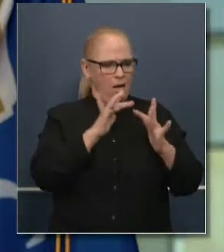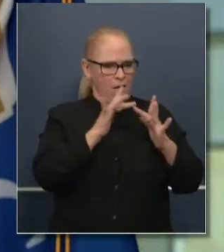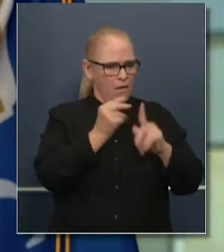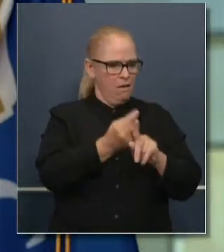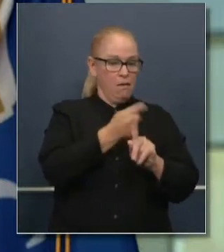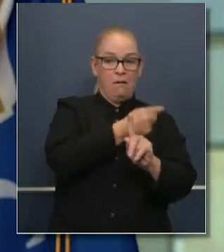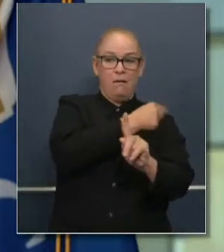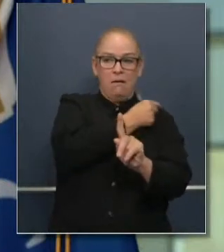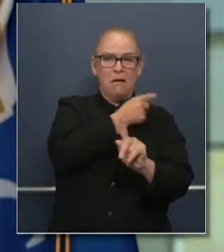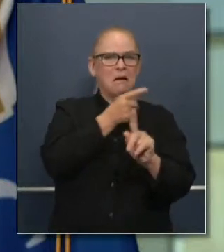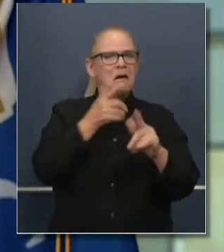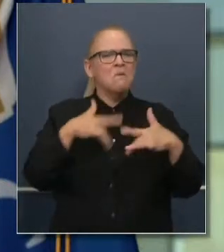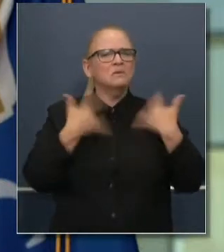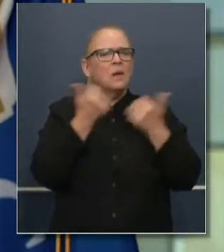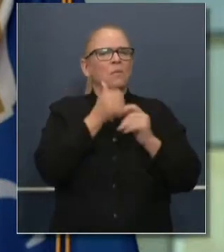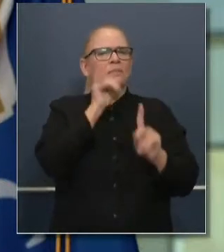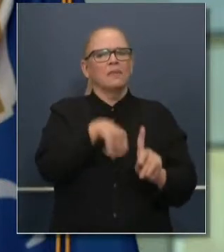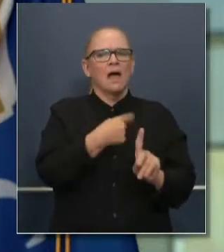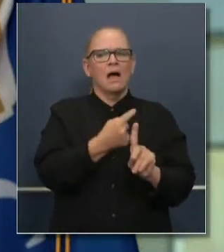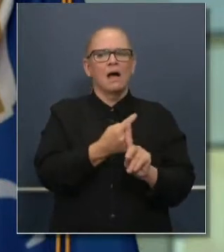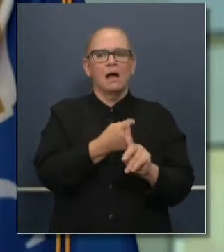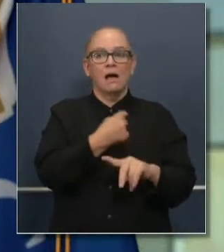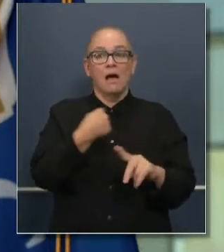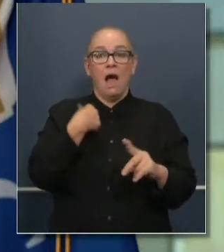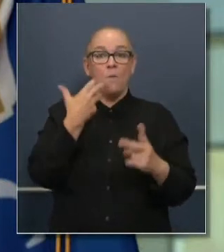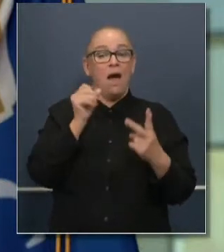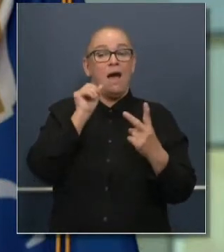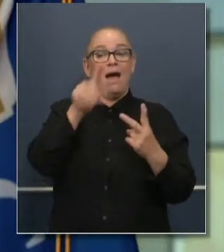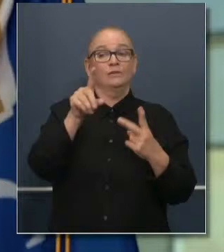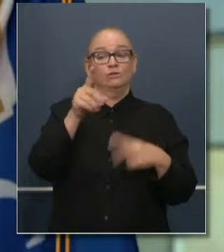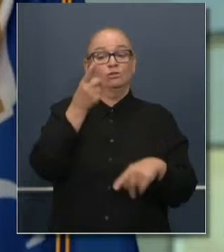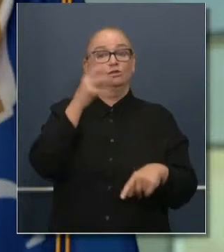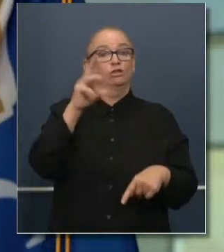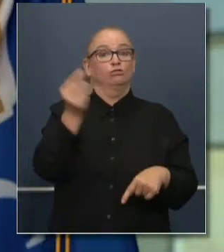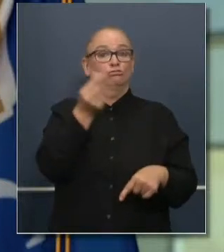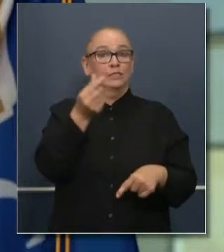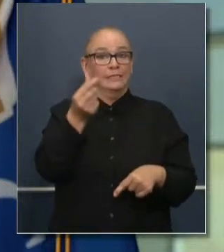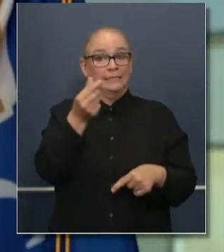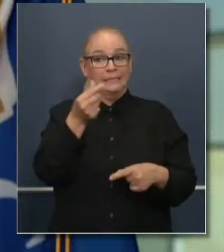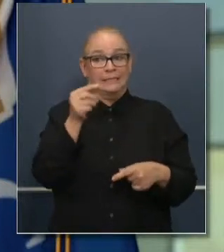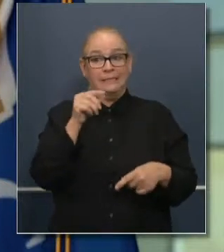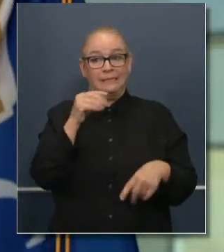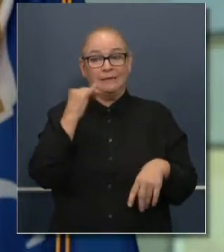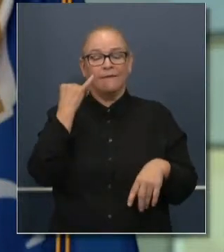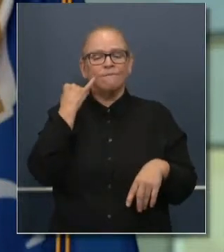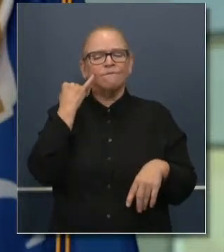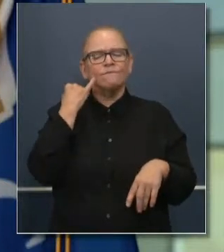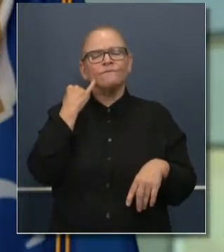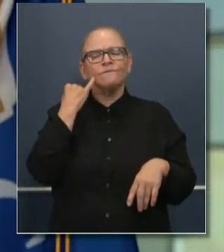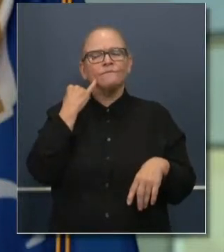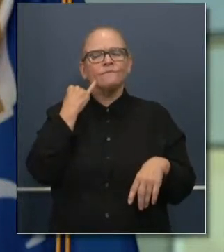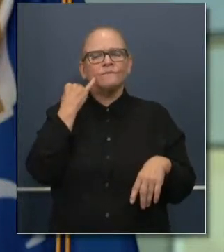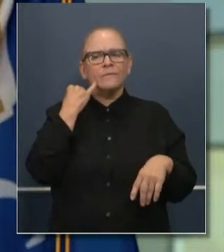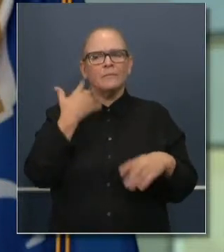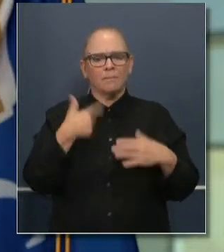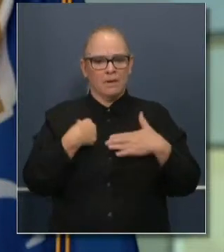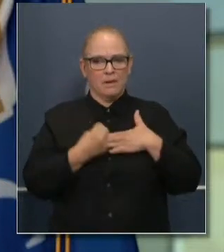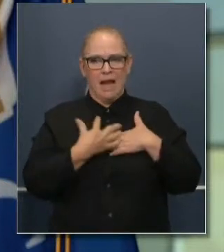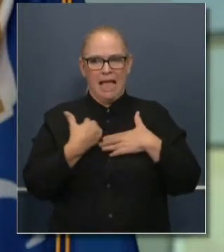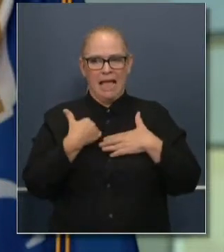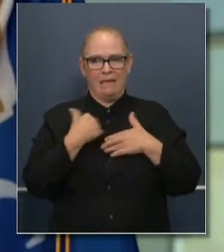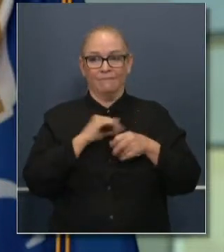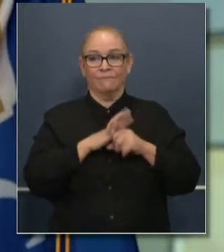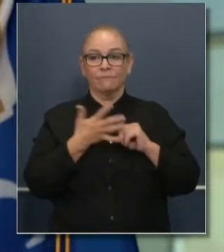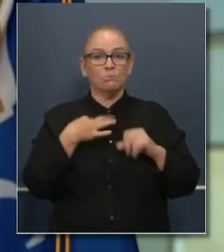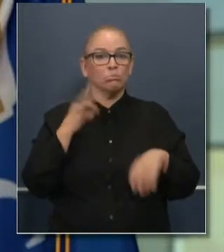clear up when people need to get tested if they believe they might have been exposed. If you are in a gathering